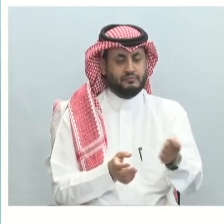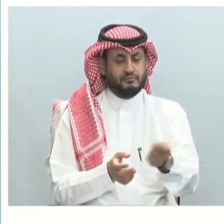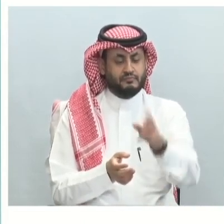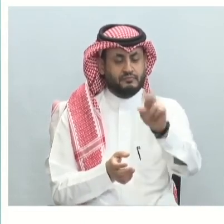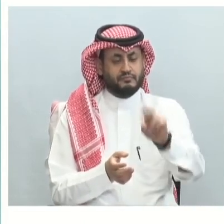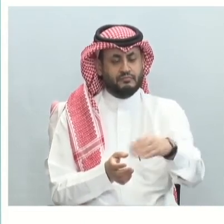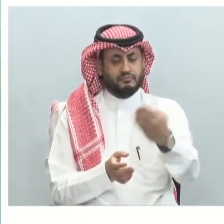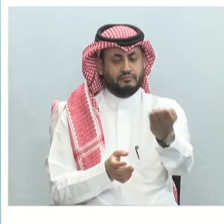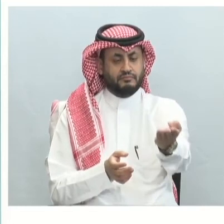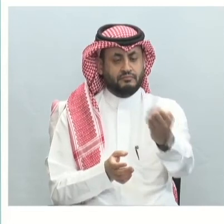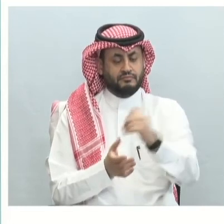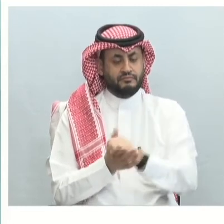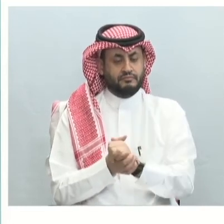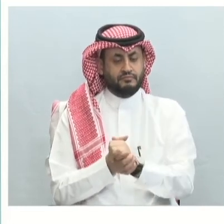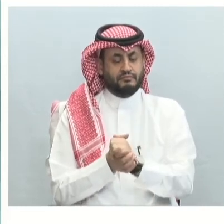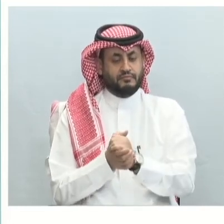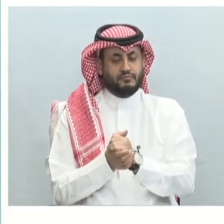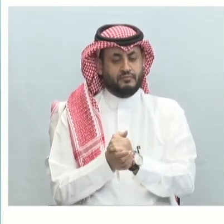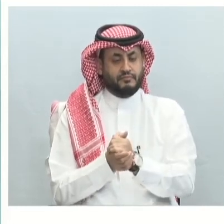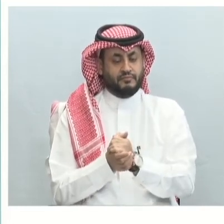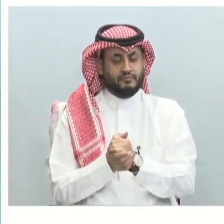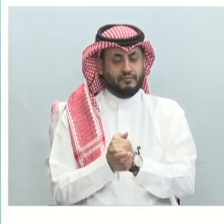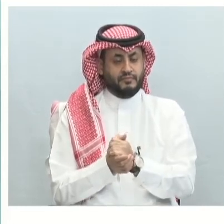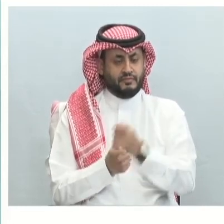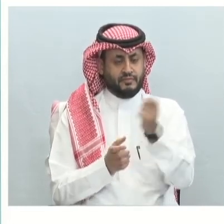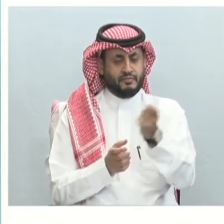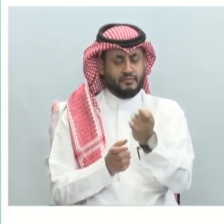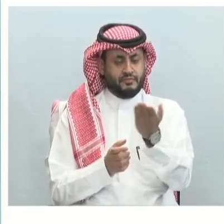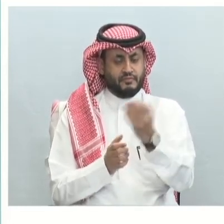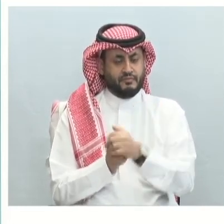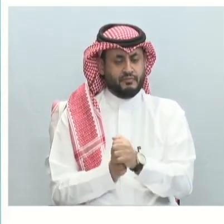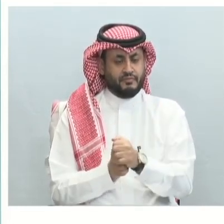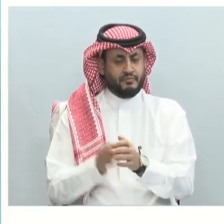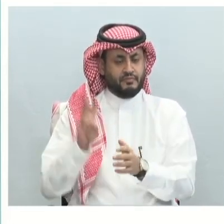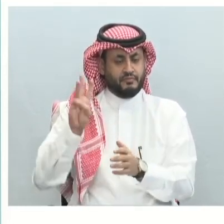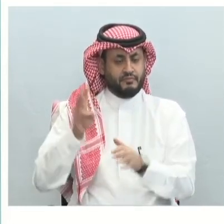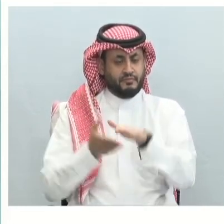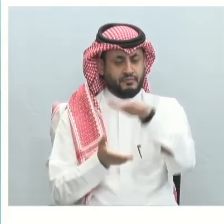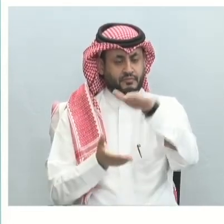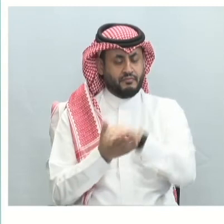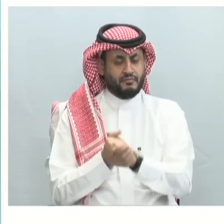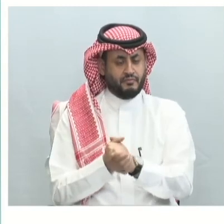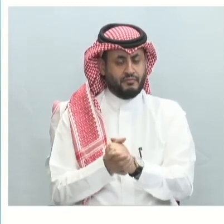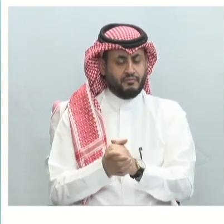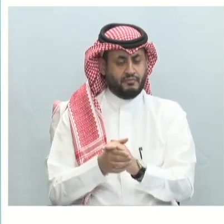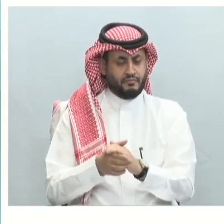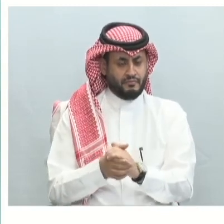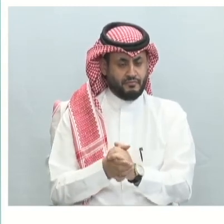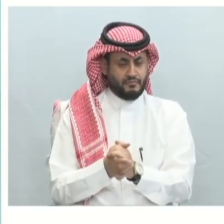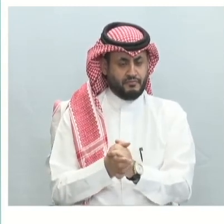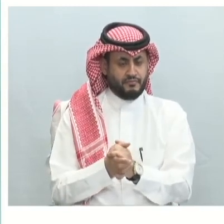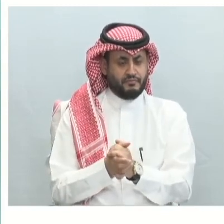will do now, we will trace. We will trace. Okay, let's start with capital W